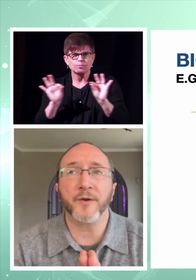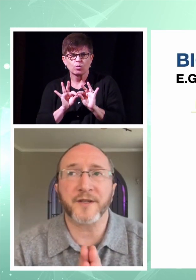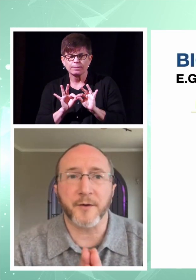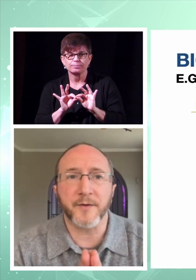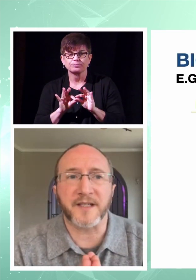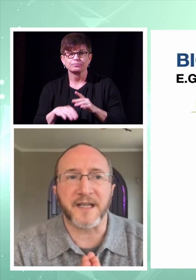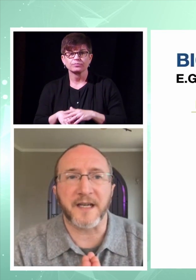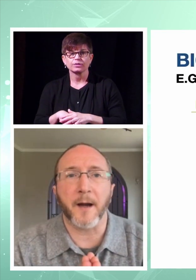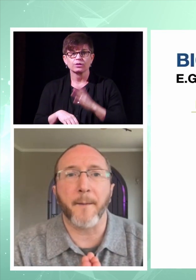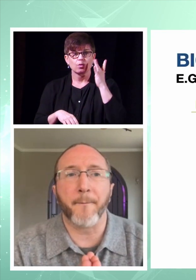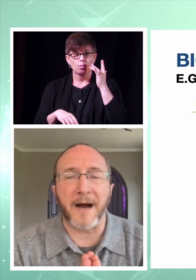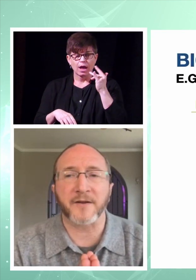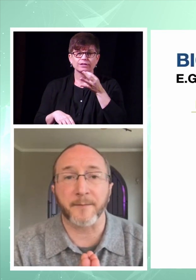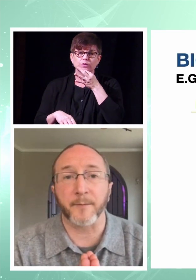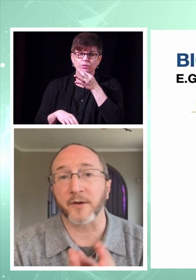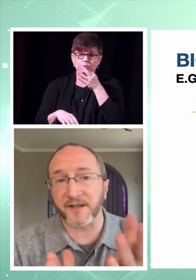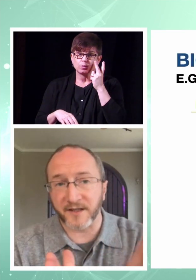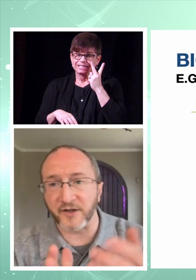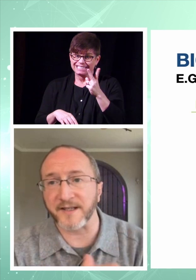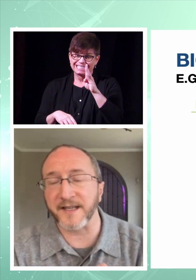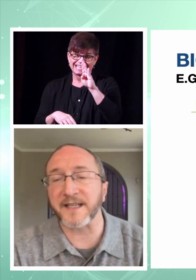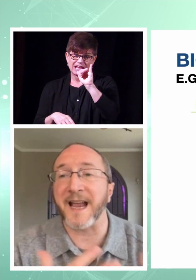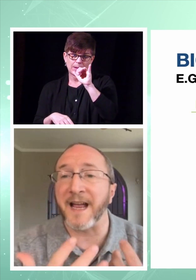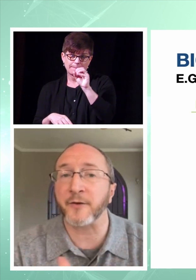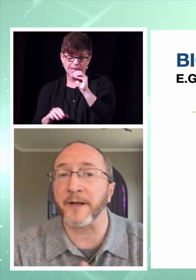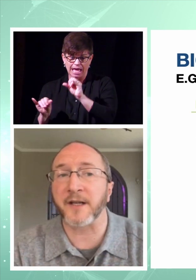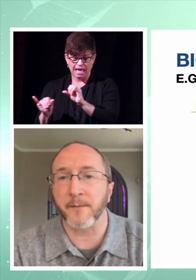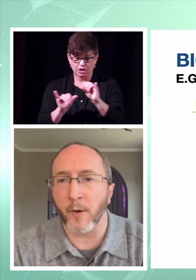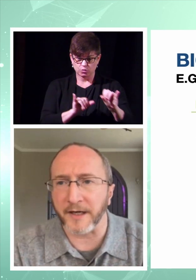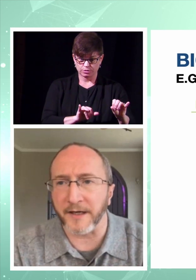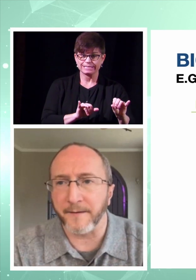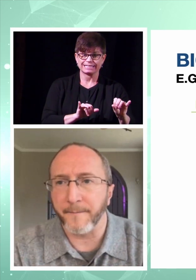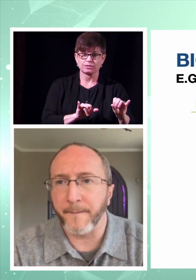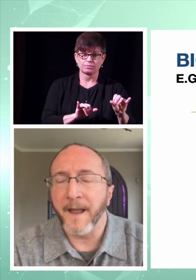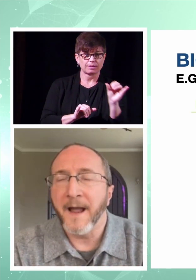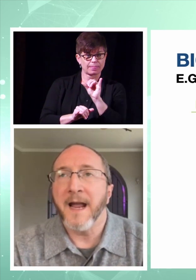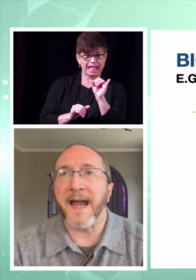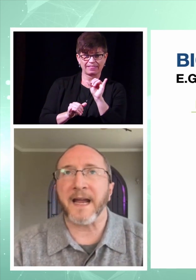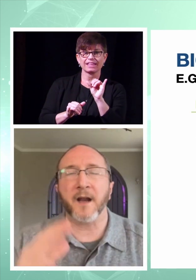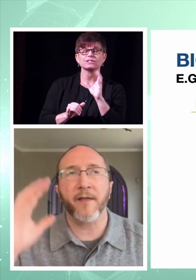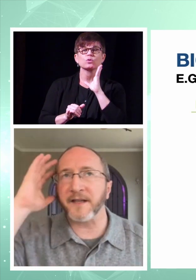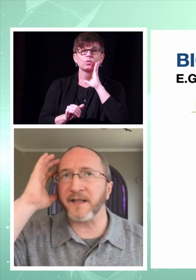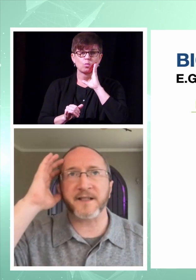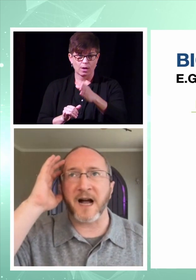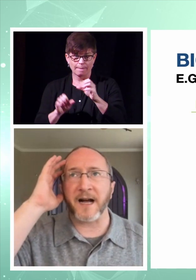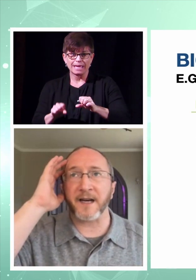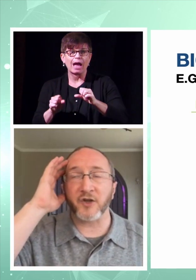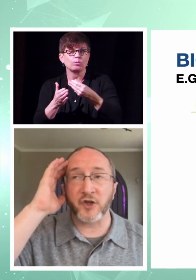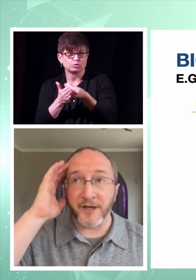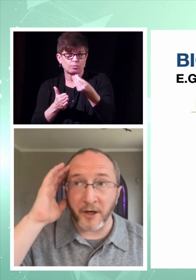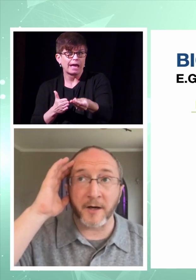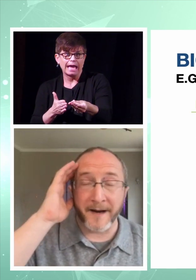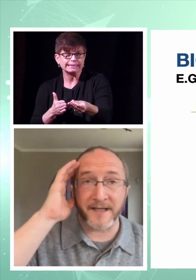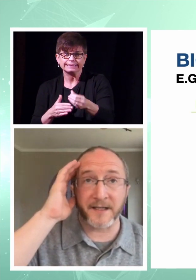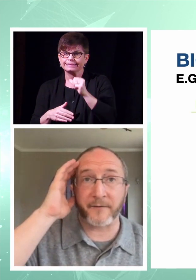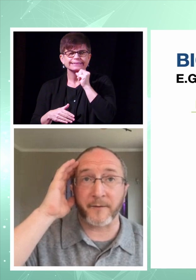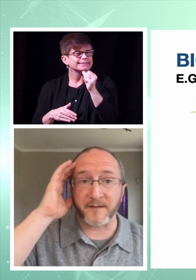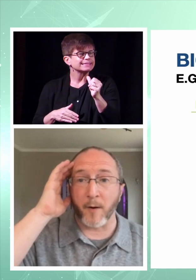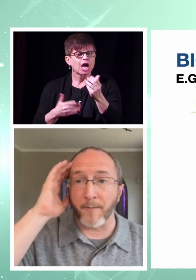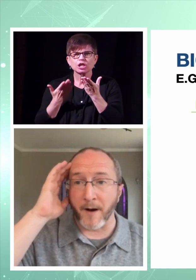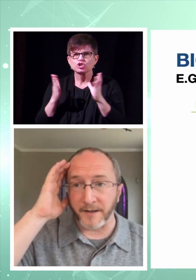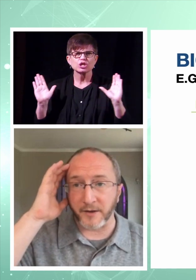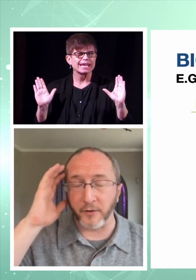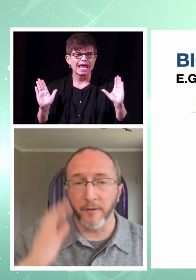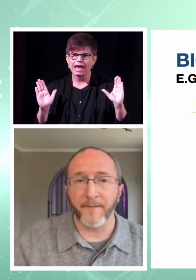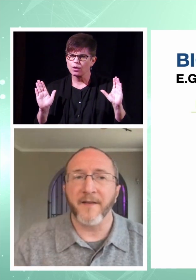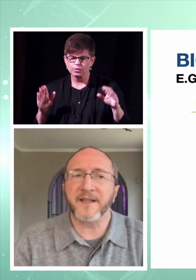we will soon see biosimilars such as this entering into the market. And this is not a generic medicine from a